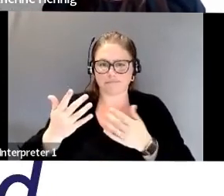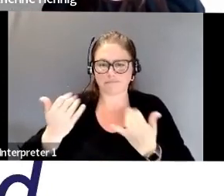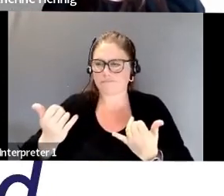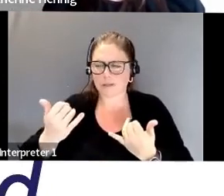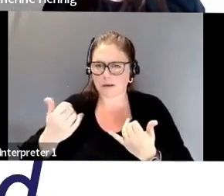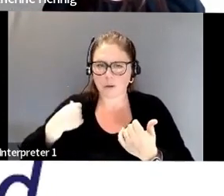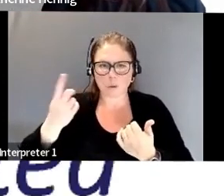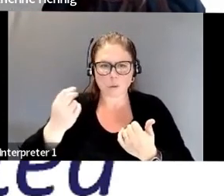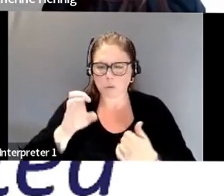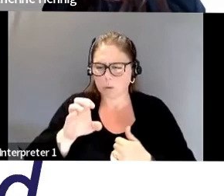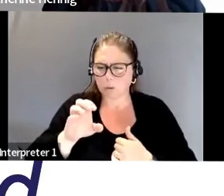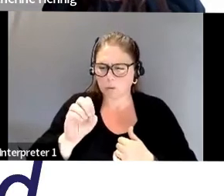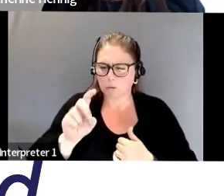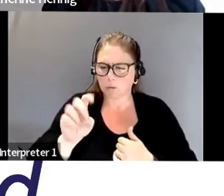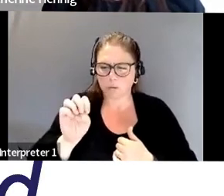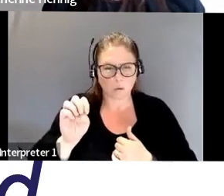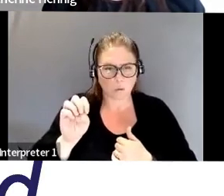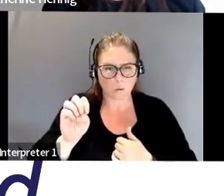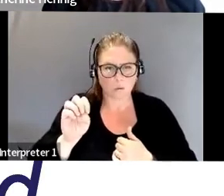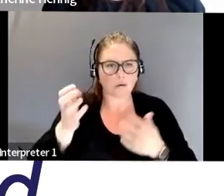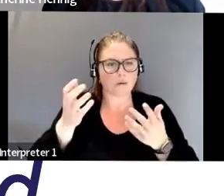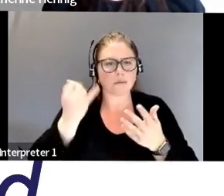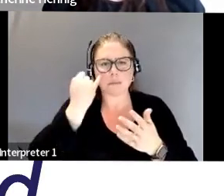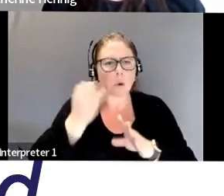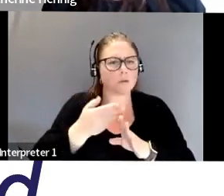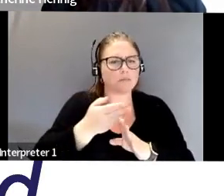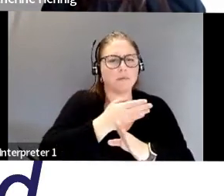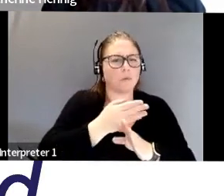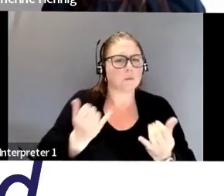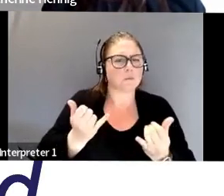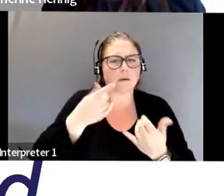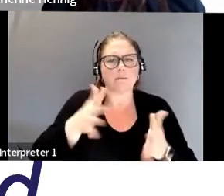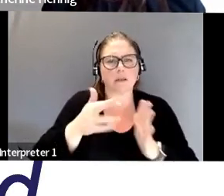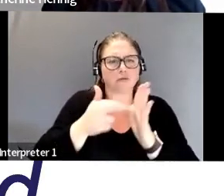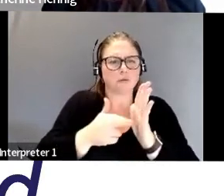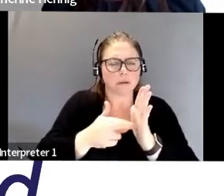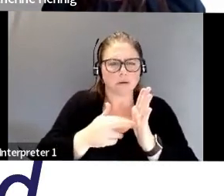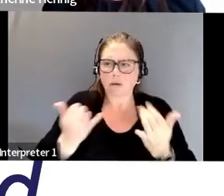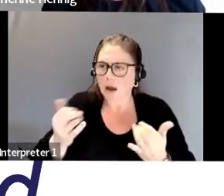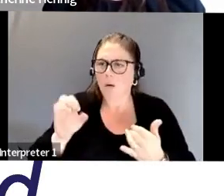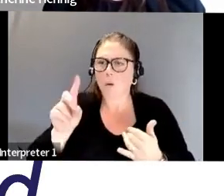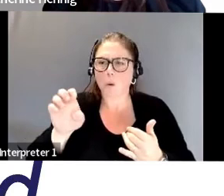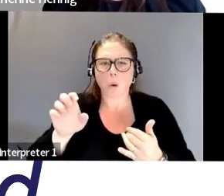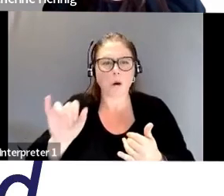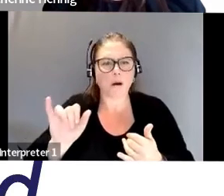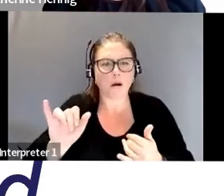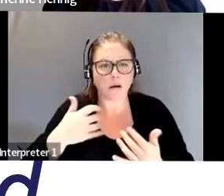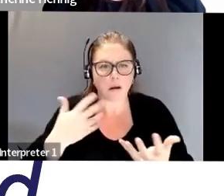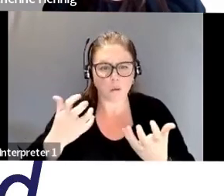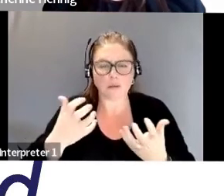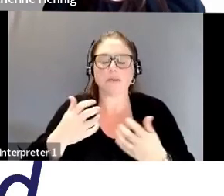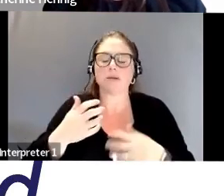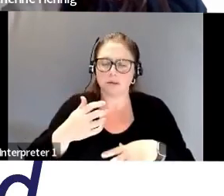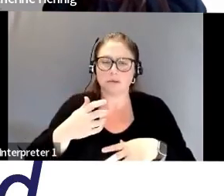applying the code for those who have already signed up for Pocketed. Allison, feel free to send us an email, and our emails will be